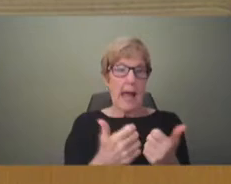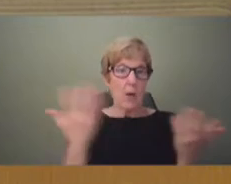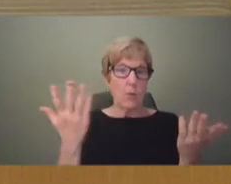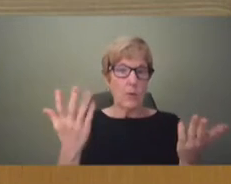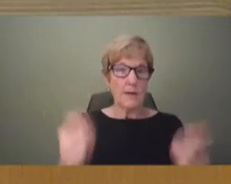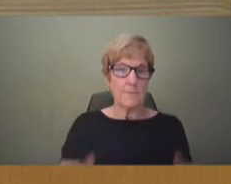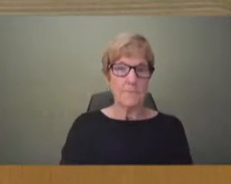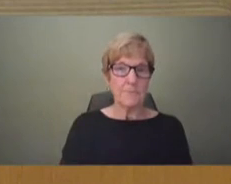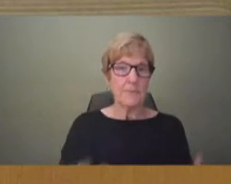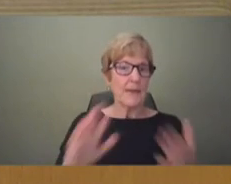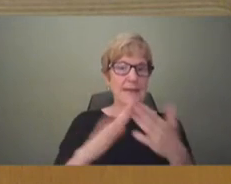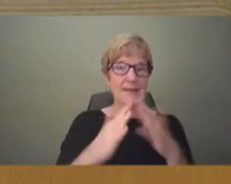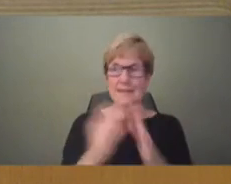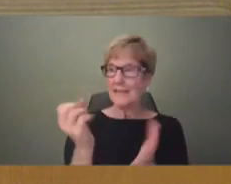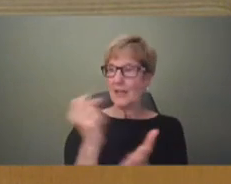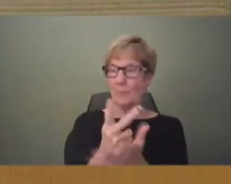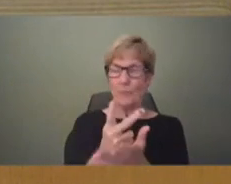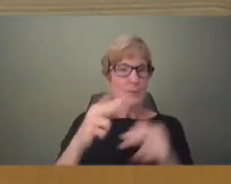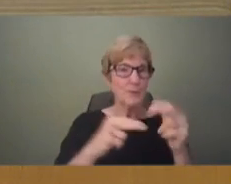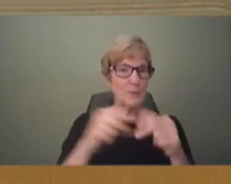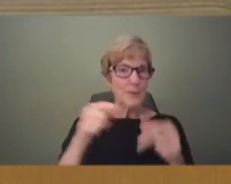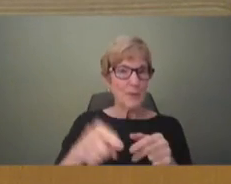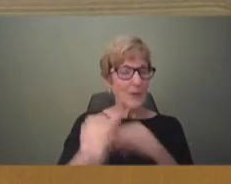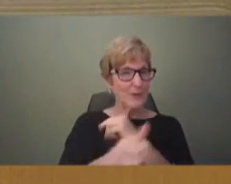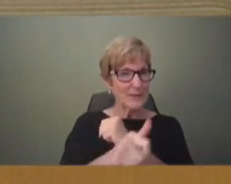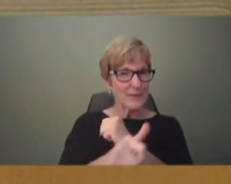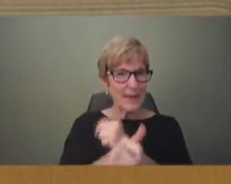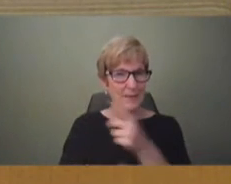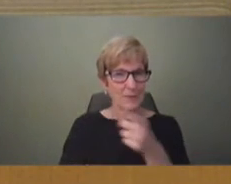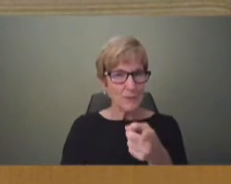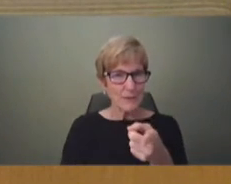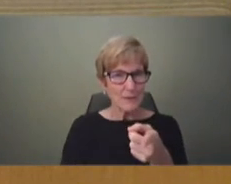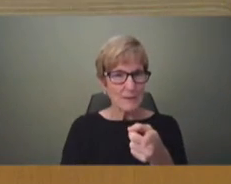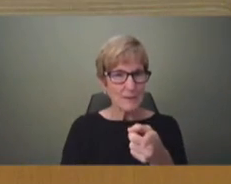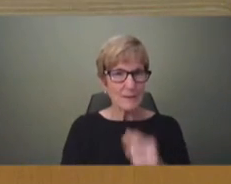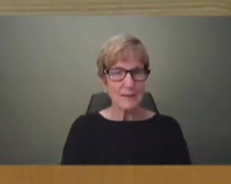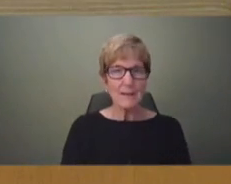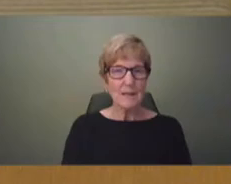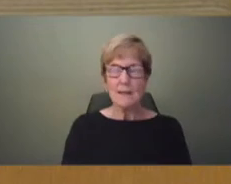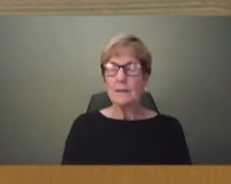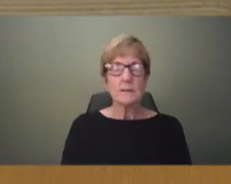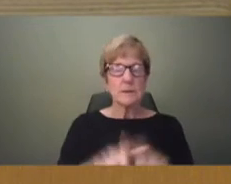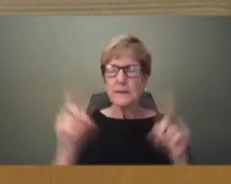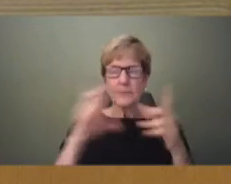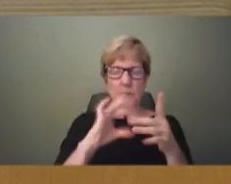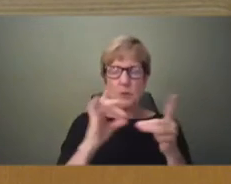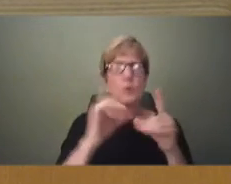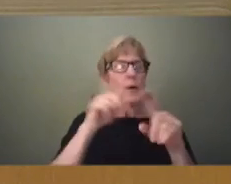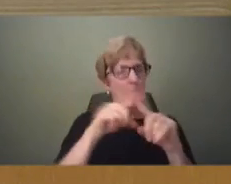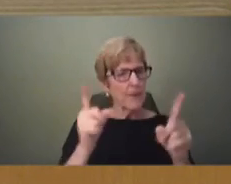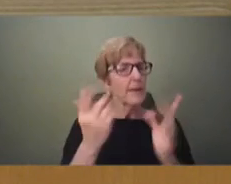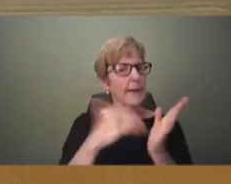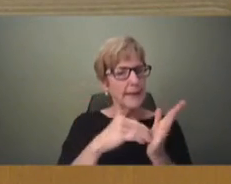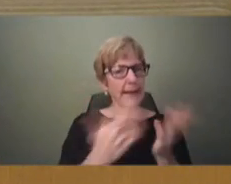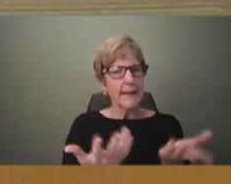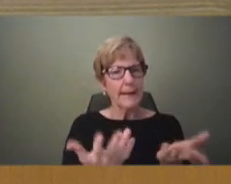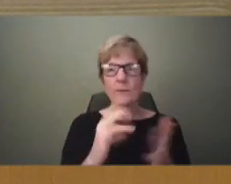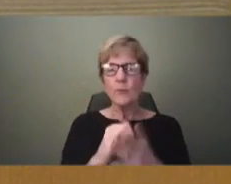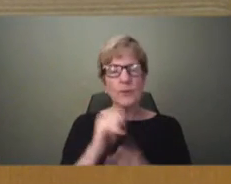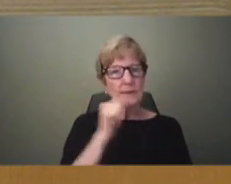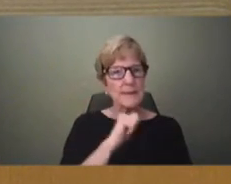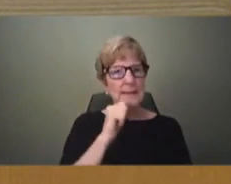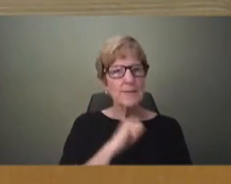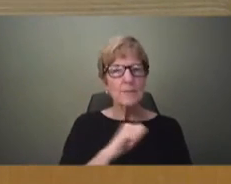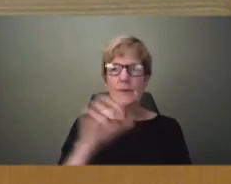city approved building there it's dangerous um that's a whole different story but again we're suffering from canopy